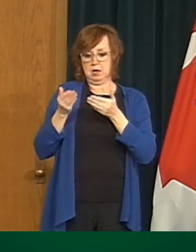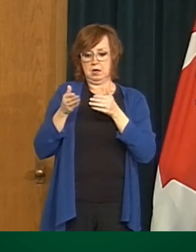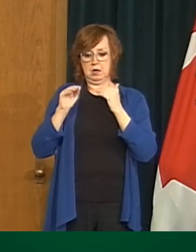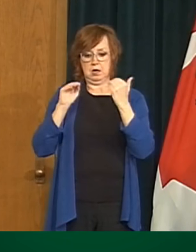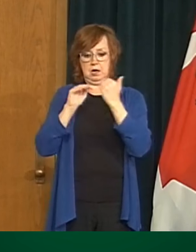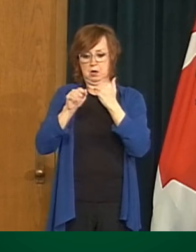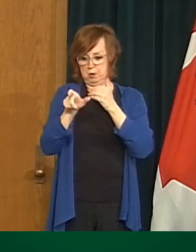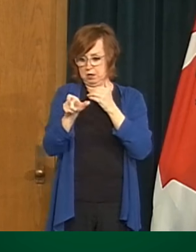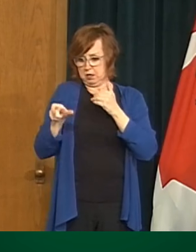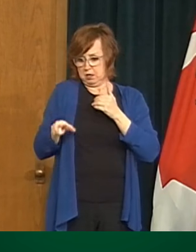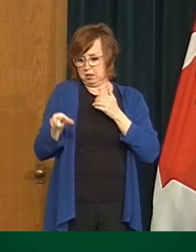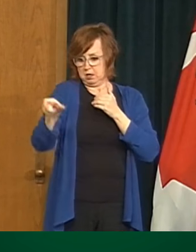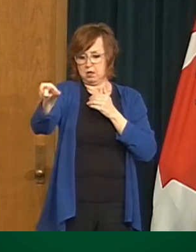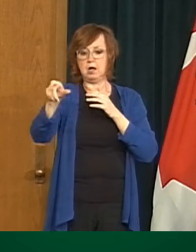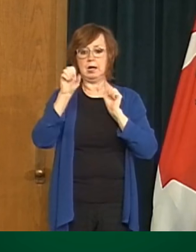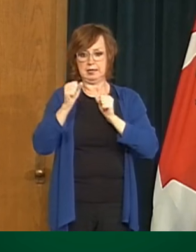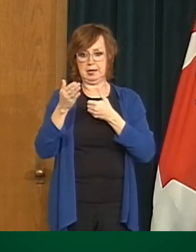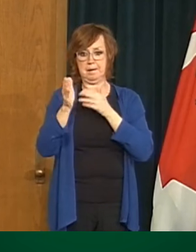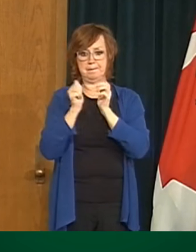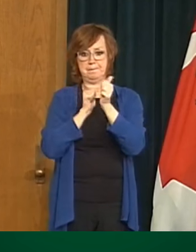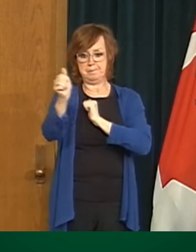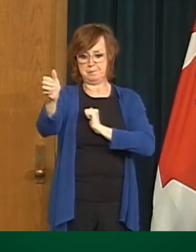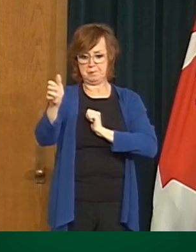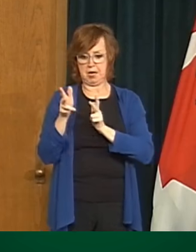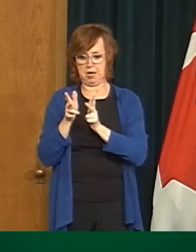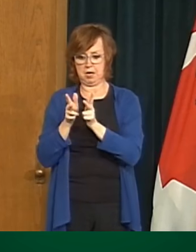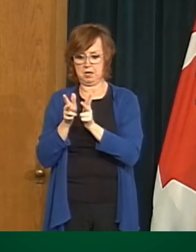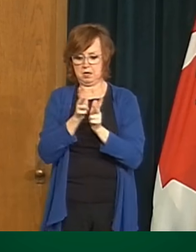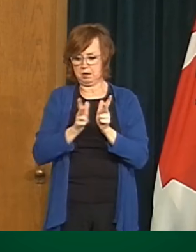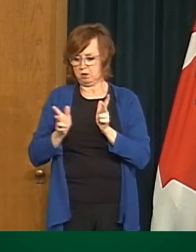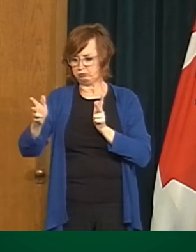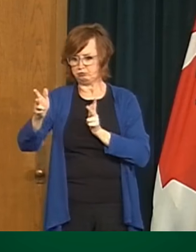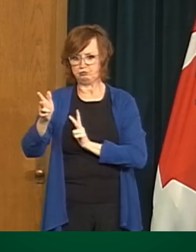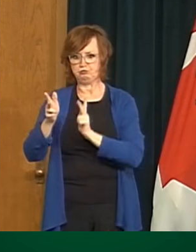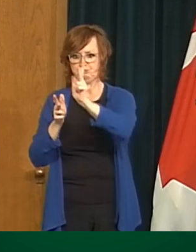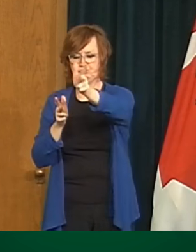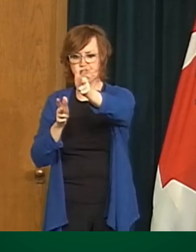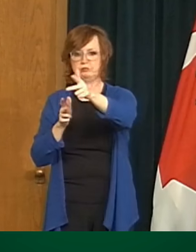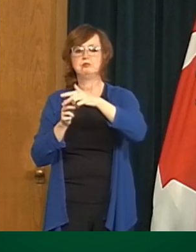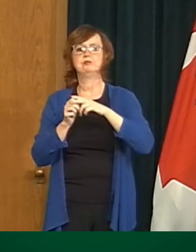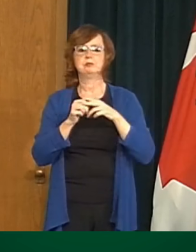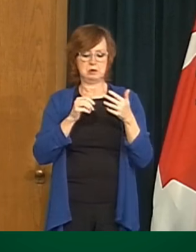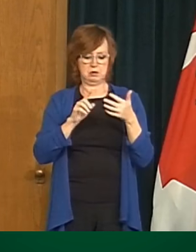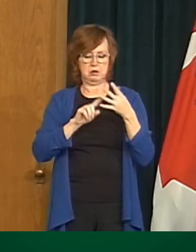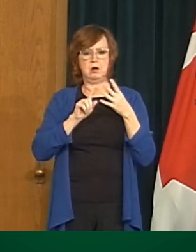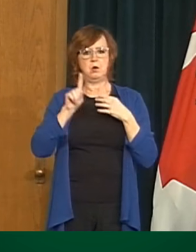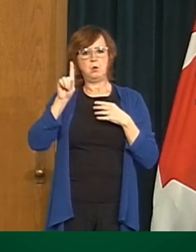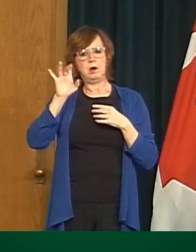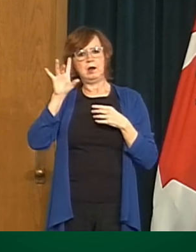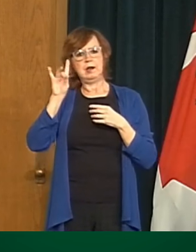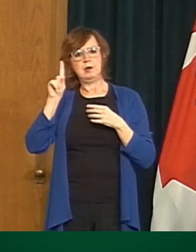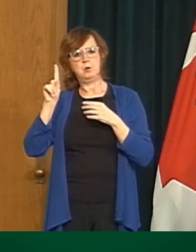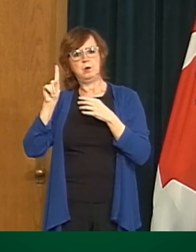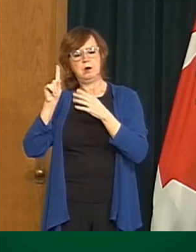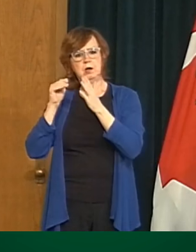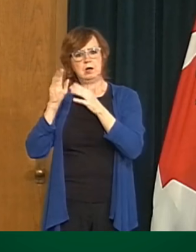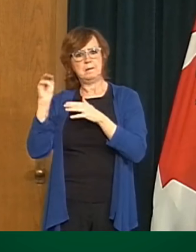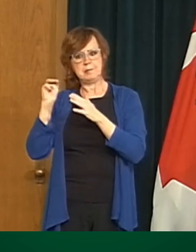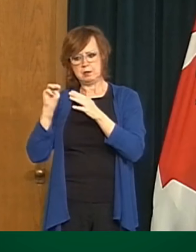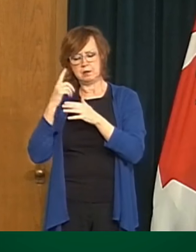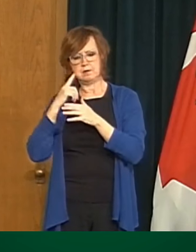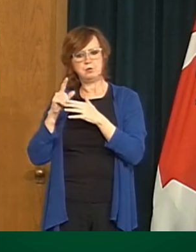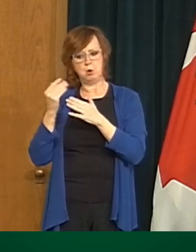and airports. The $2 billion capital injection includes $181 million for renewal projects